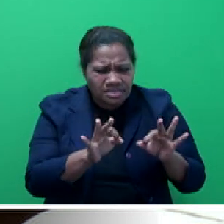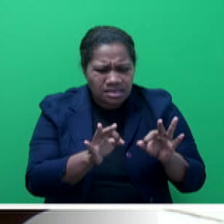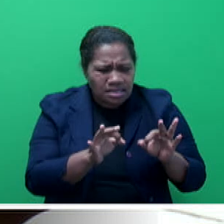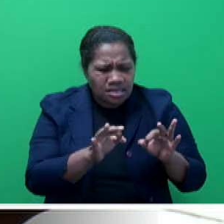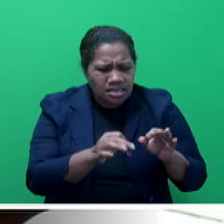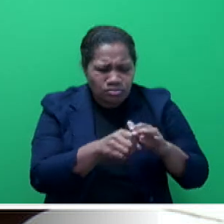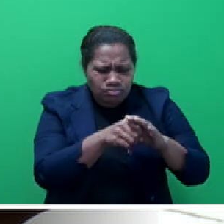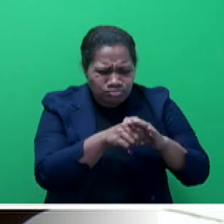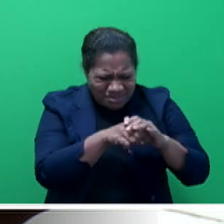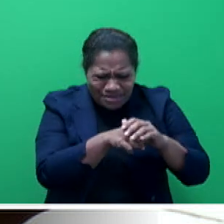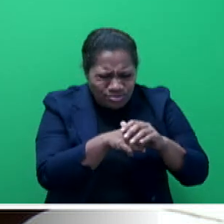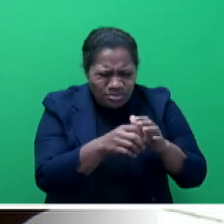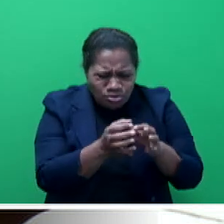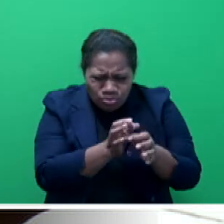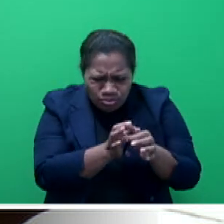So